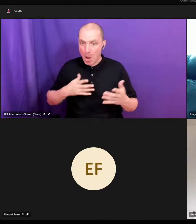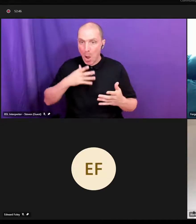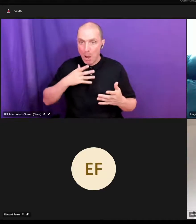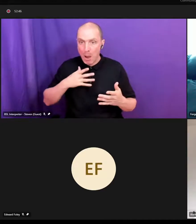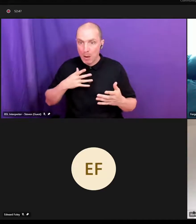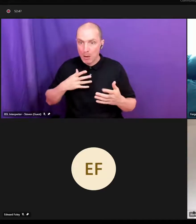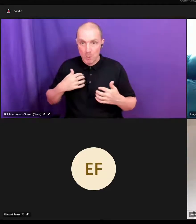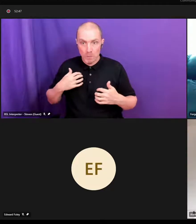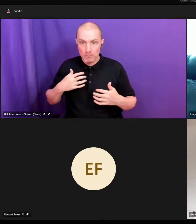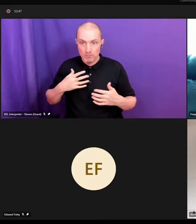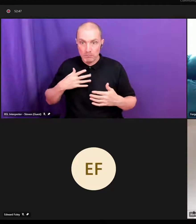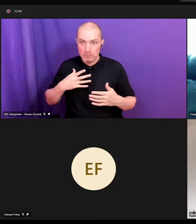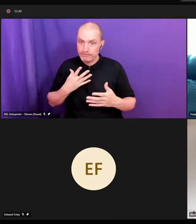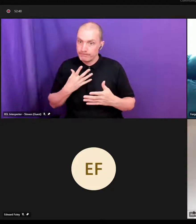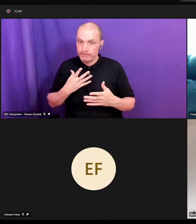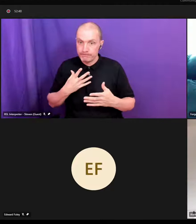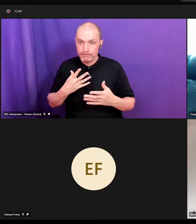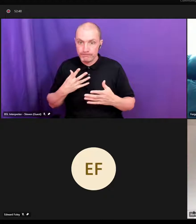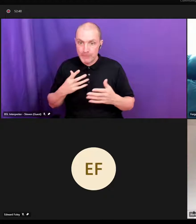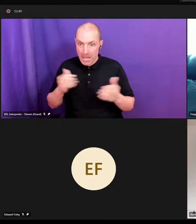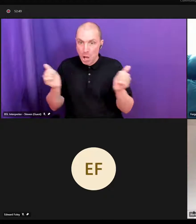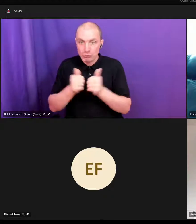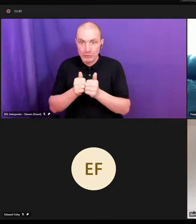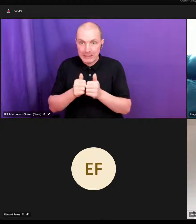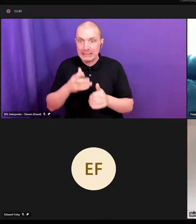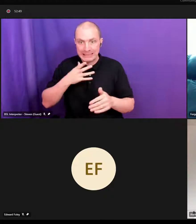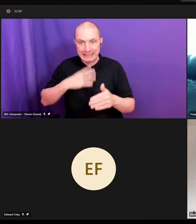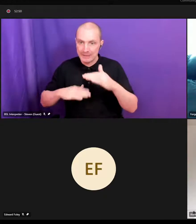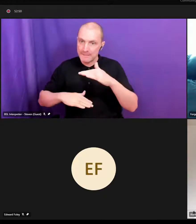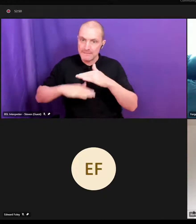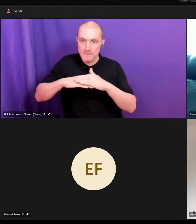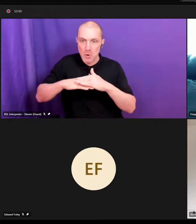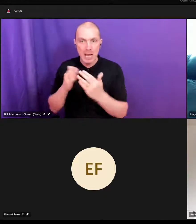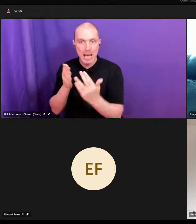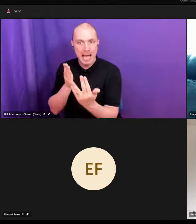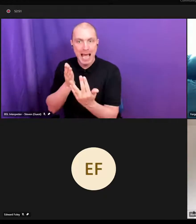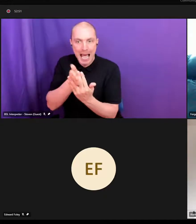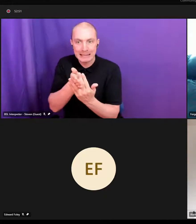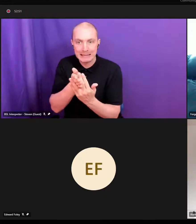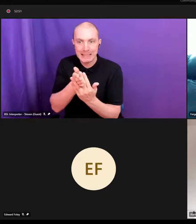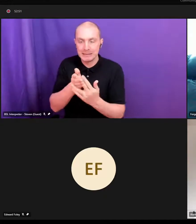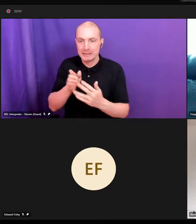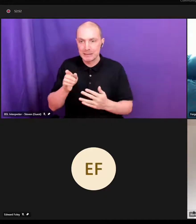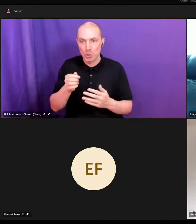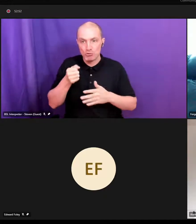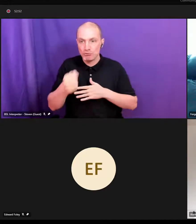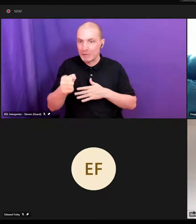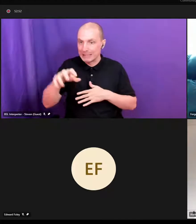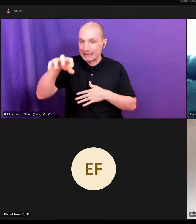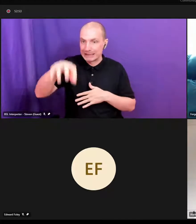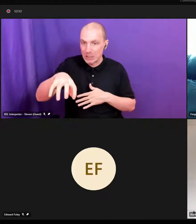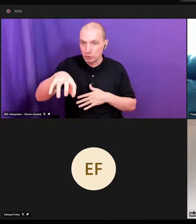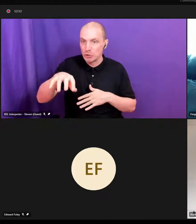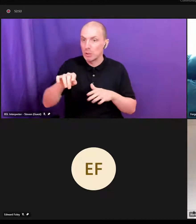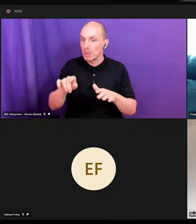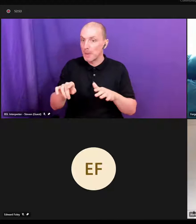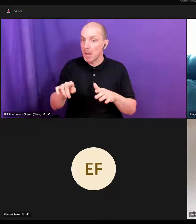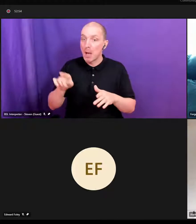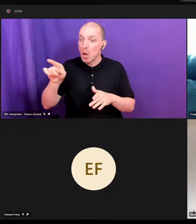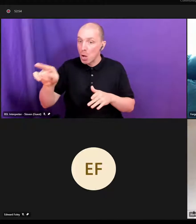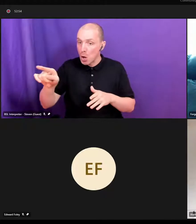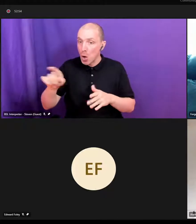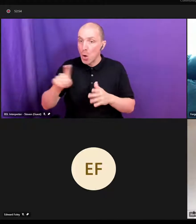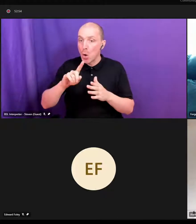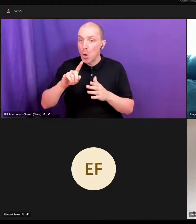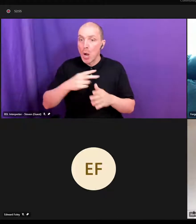Network Rail to ensure that there's appropriate access into the station. So again, if it's acceptable to Councillor